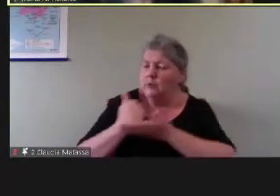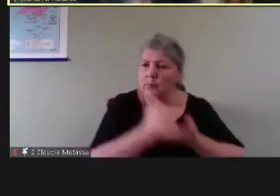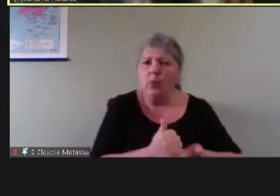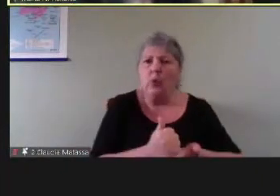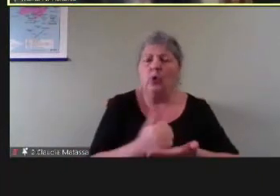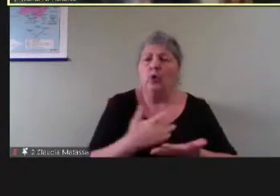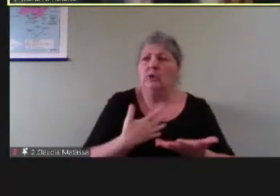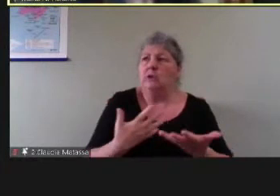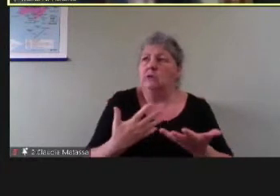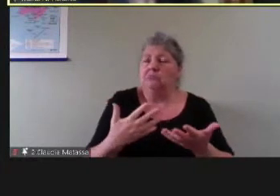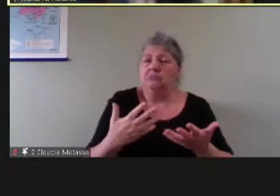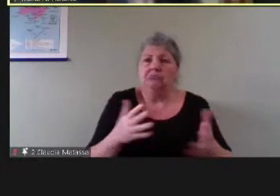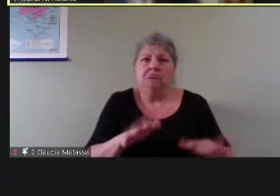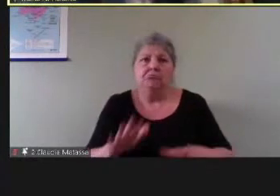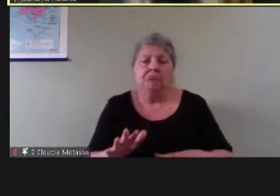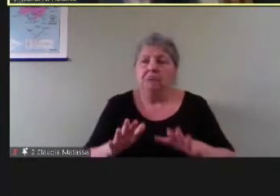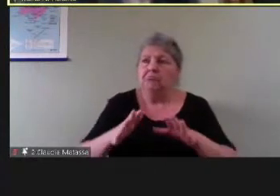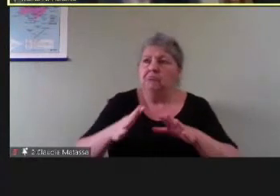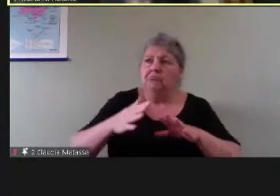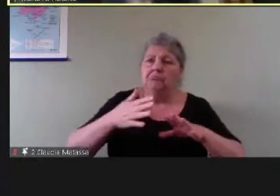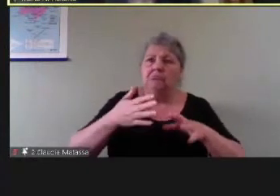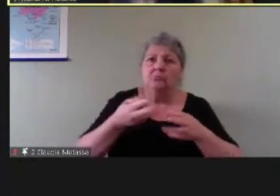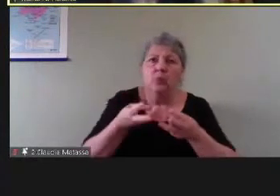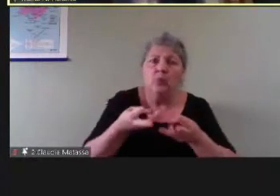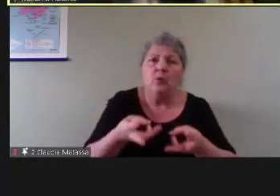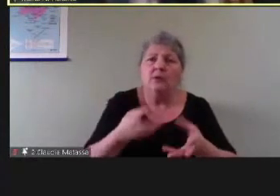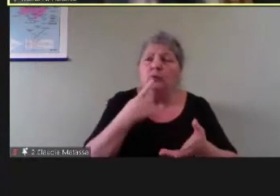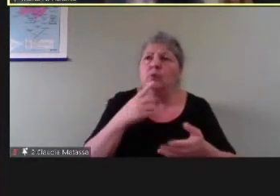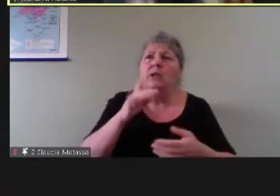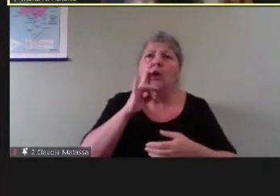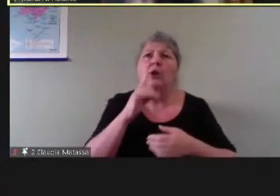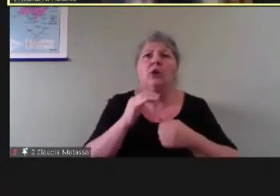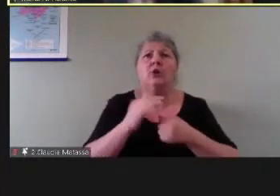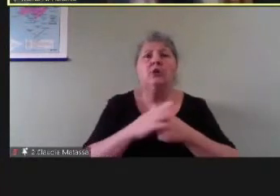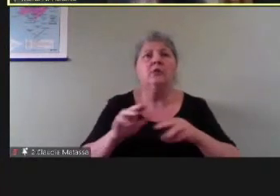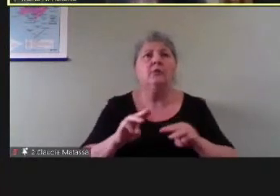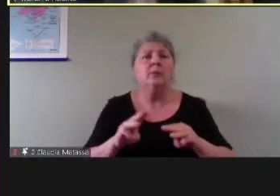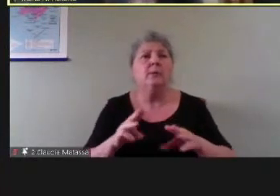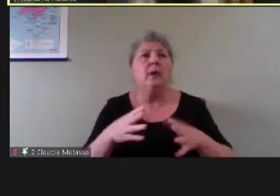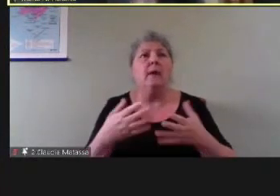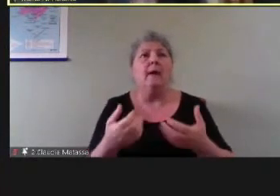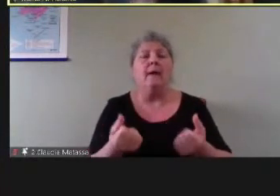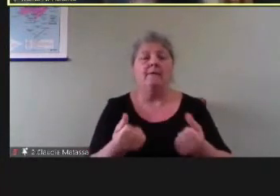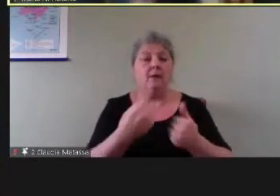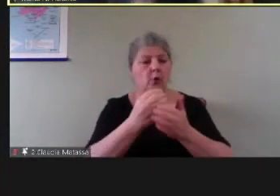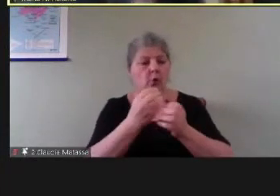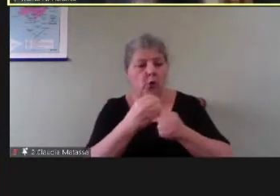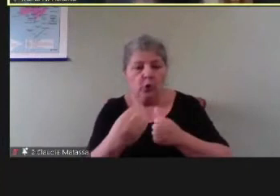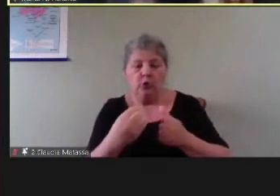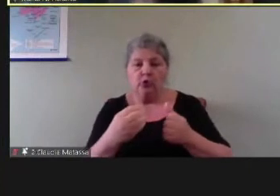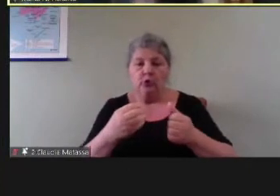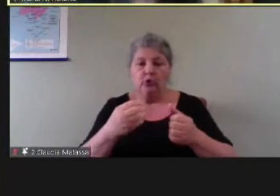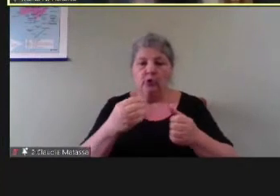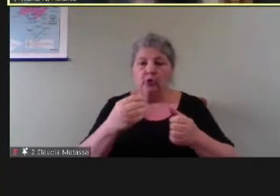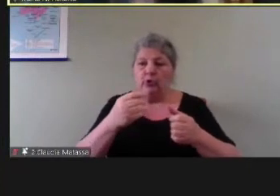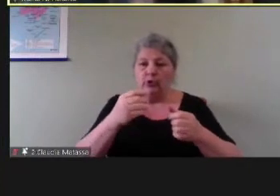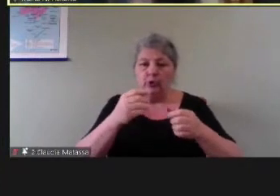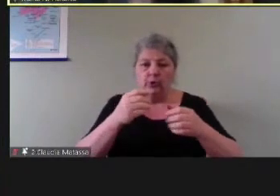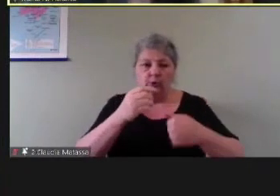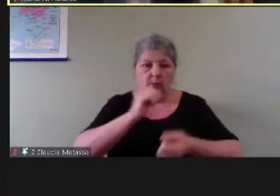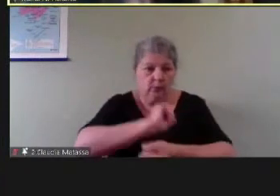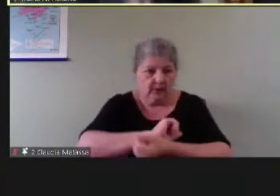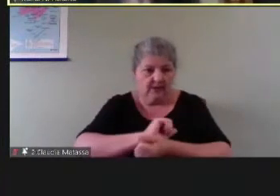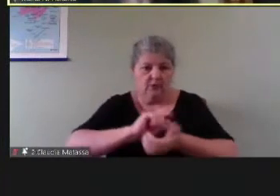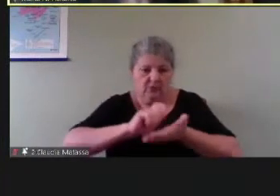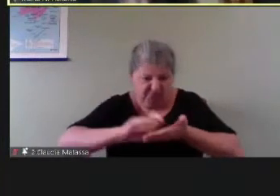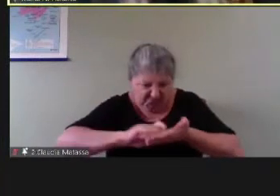informal bases. You know, we heard of people having other prisoners transcribe lessons so people could go to